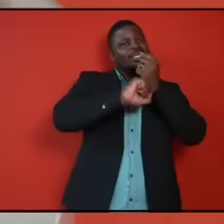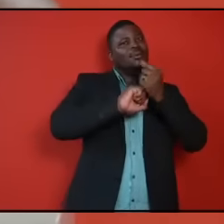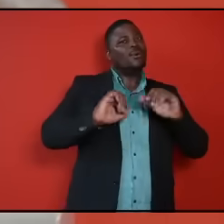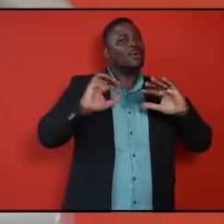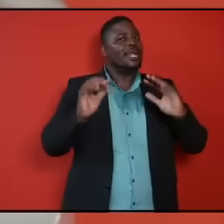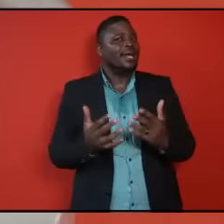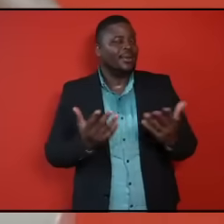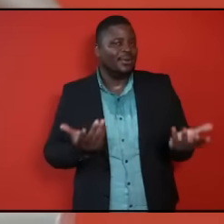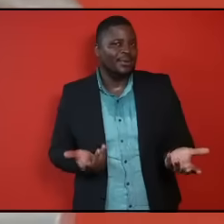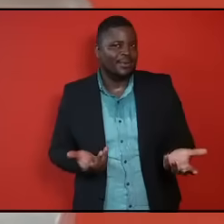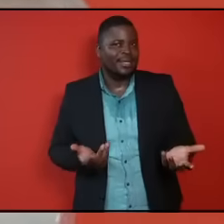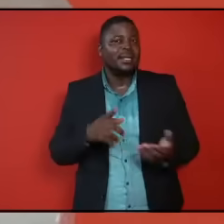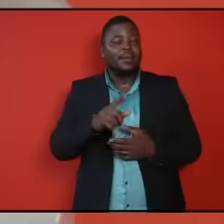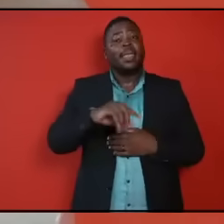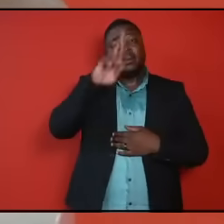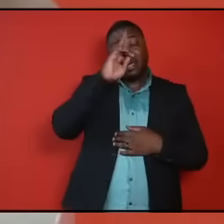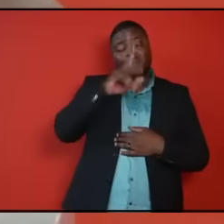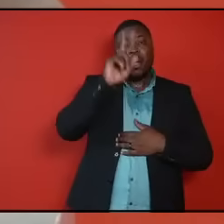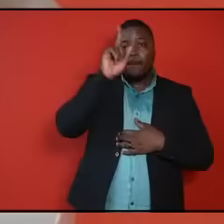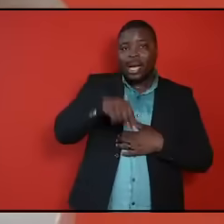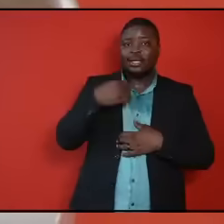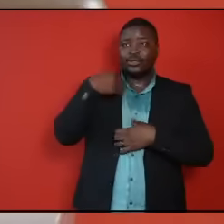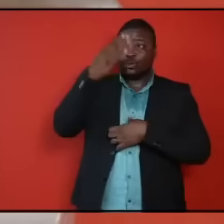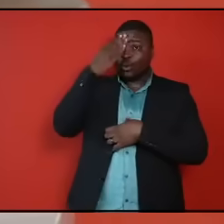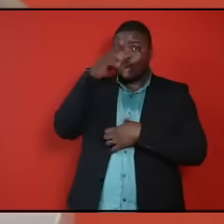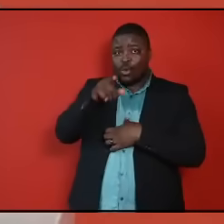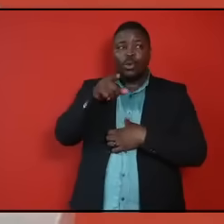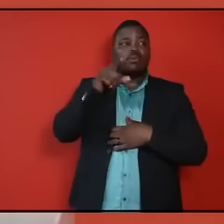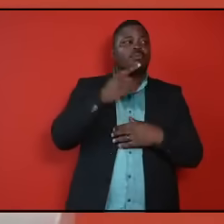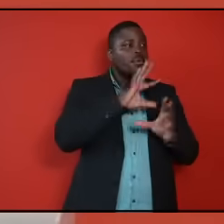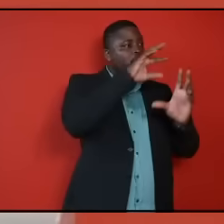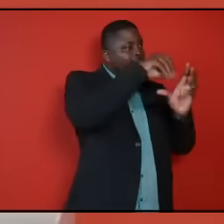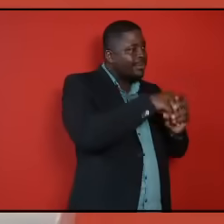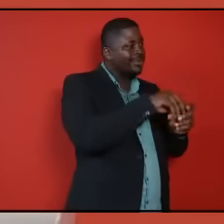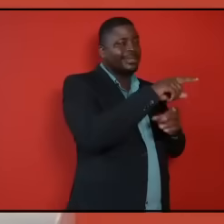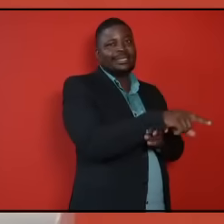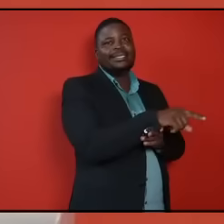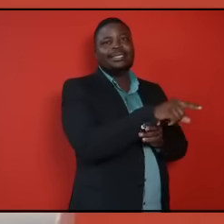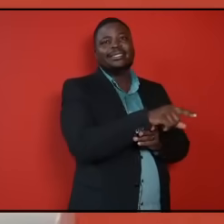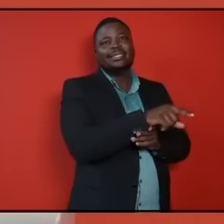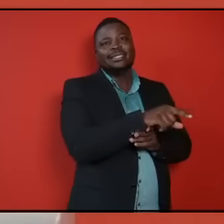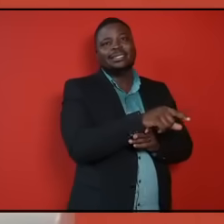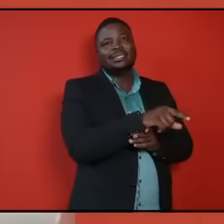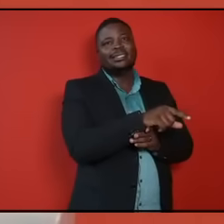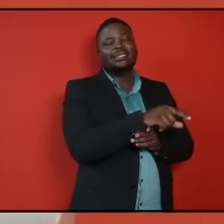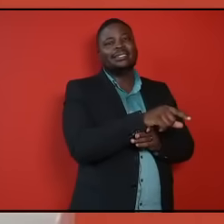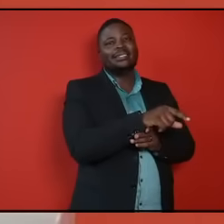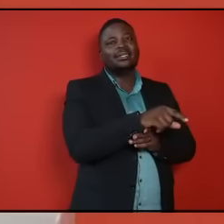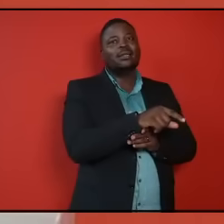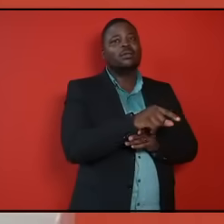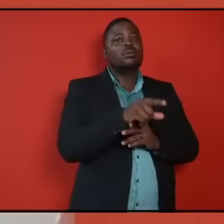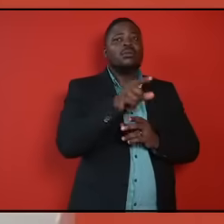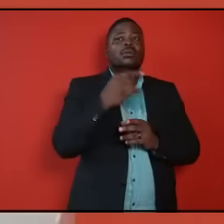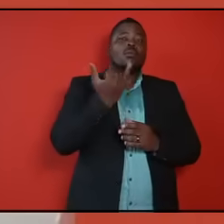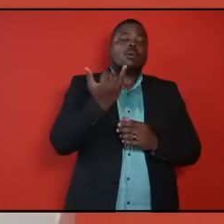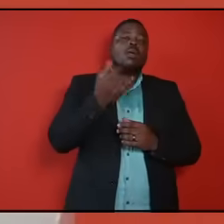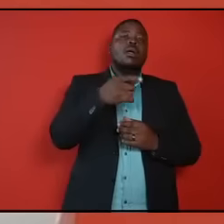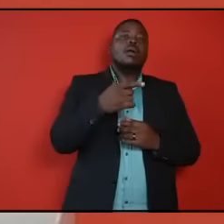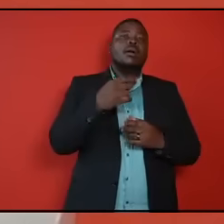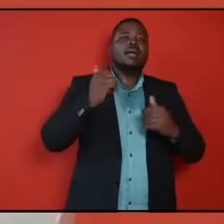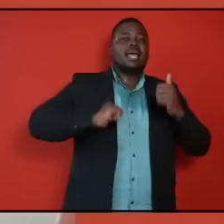in an opposition and know your place and know you belong there, and that's the end of it, than to pretend like you are part of